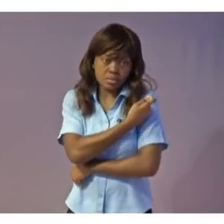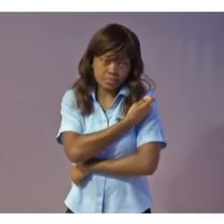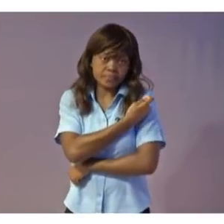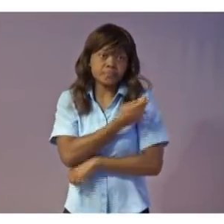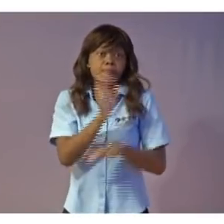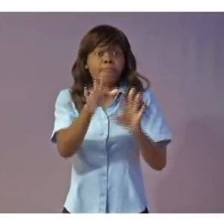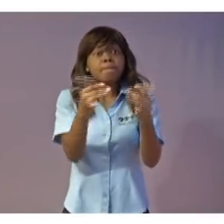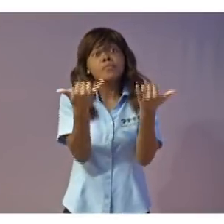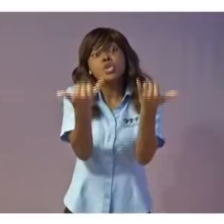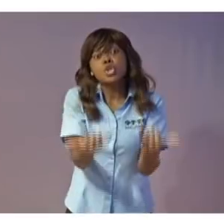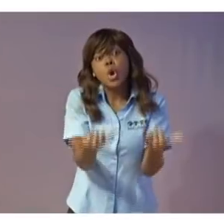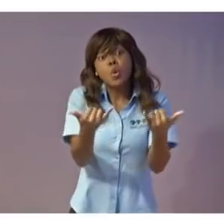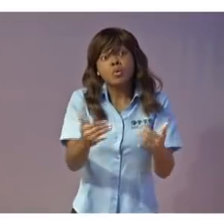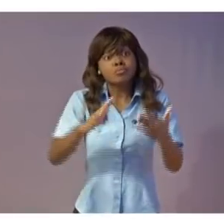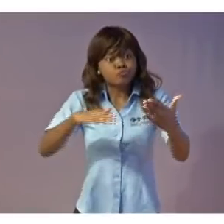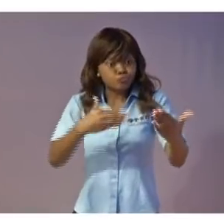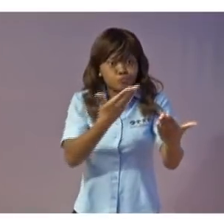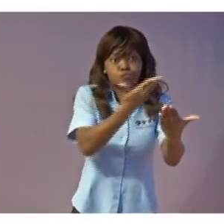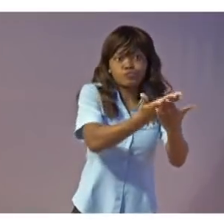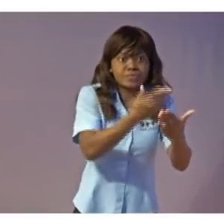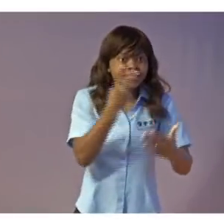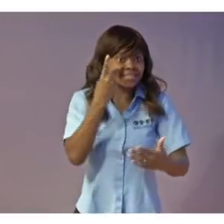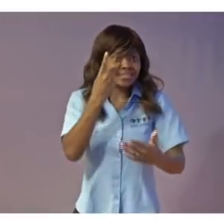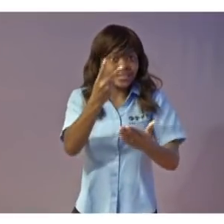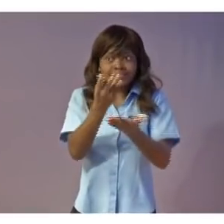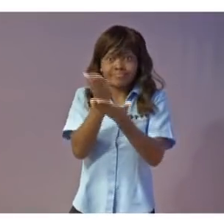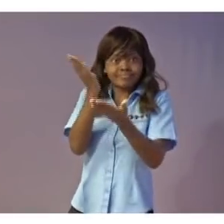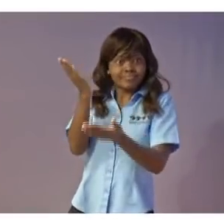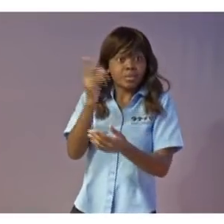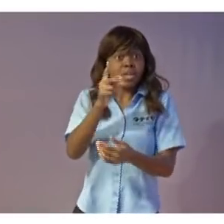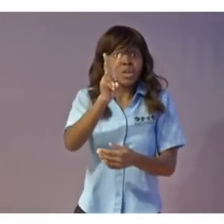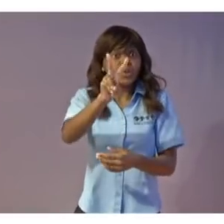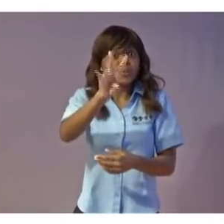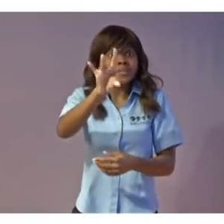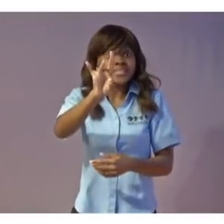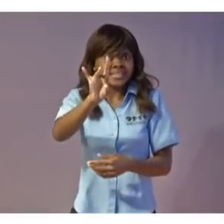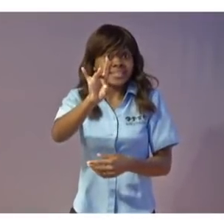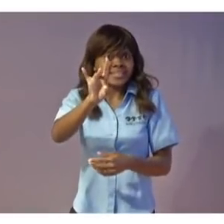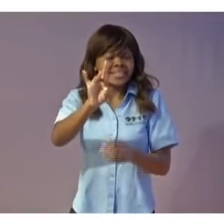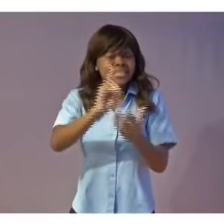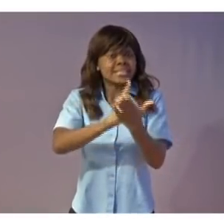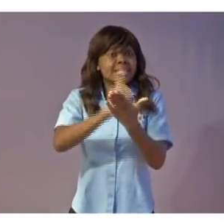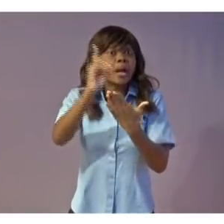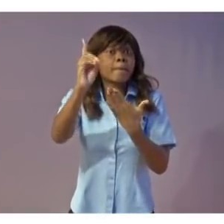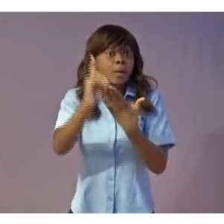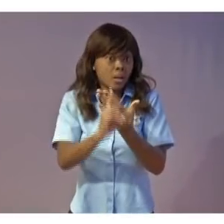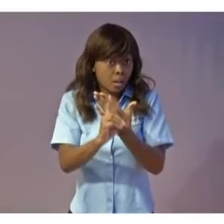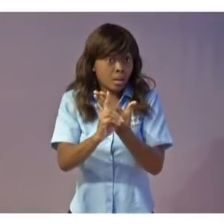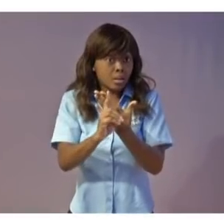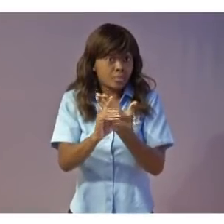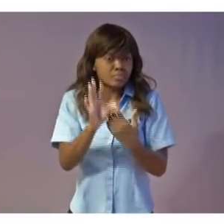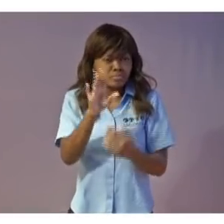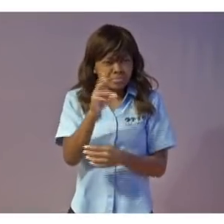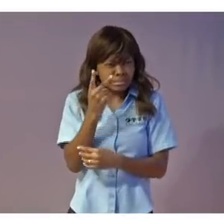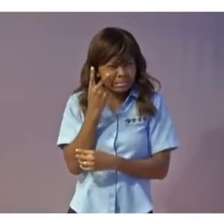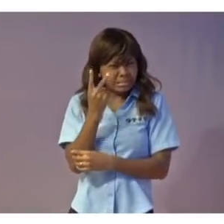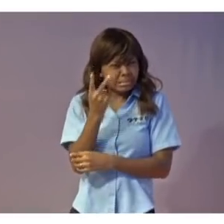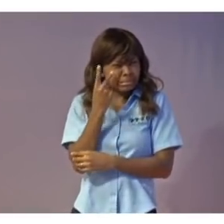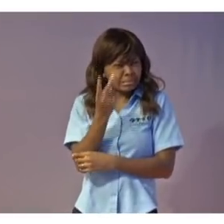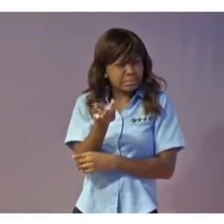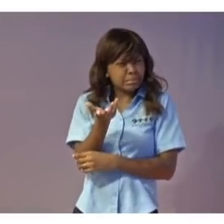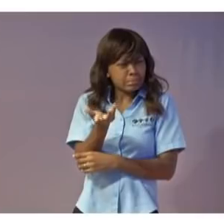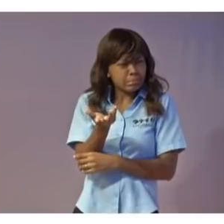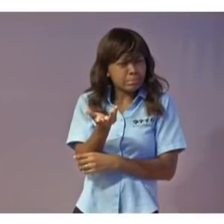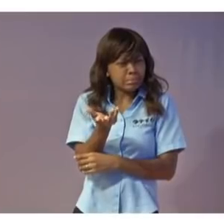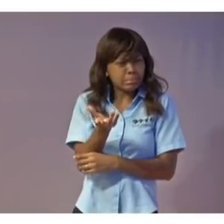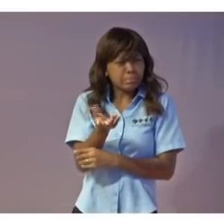December. You will see 12.5%, not fully vaccinated, 87.5%. And these are